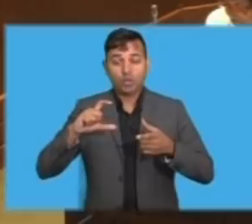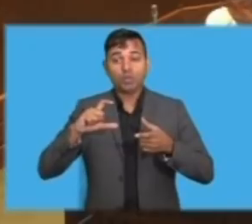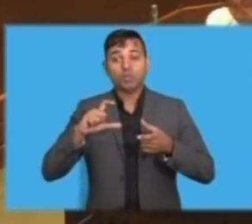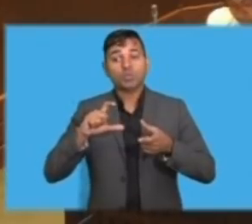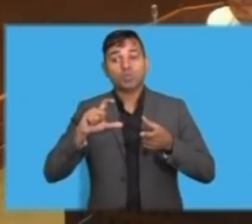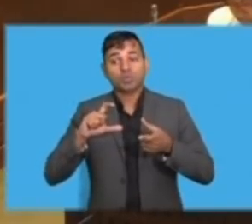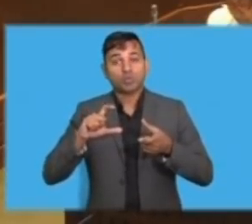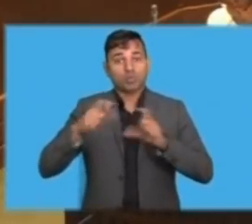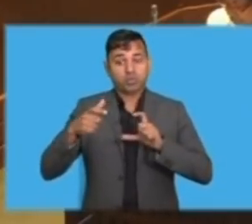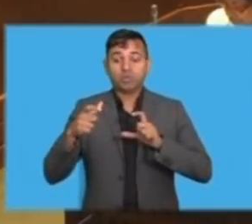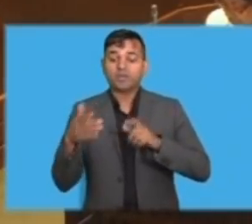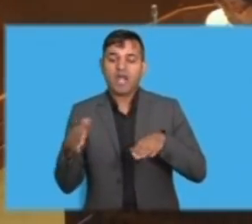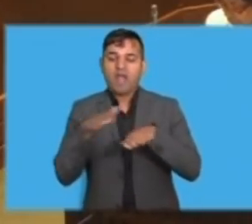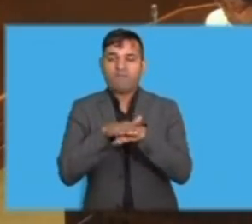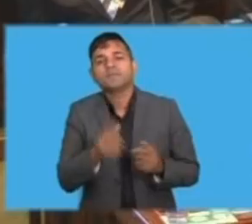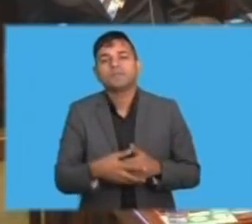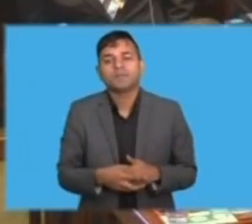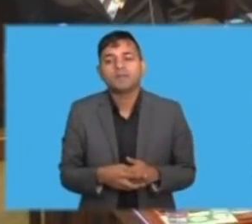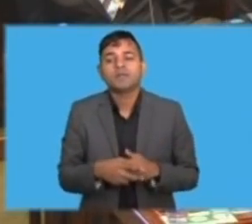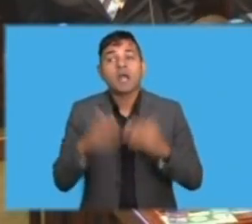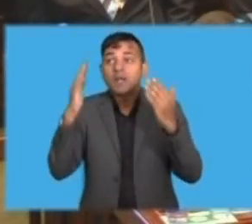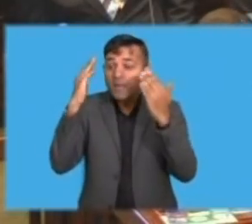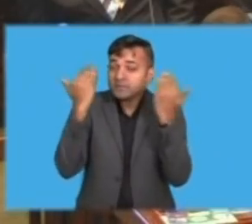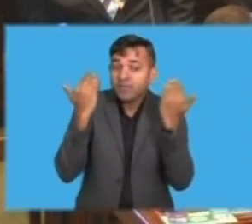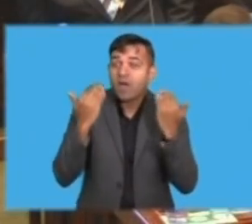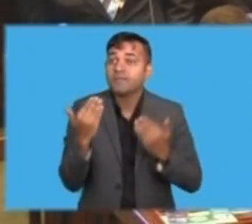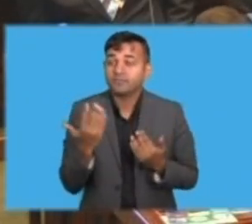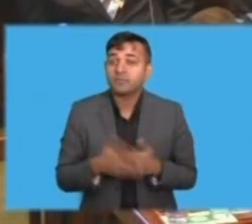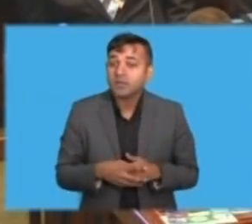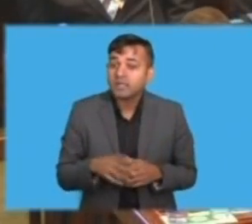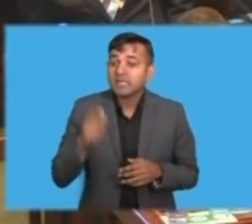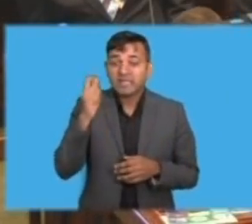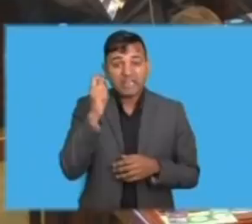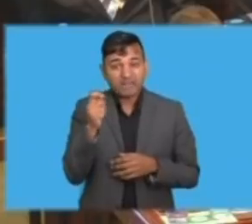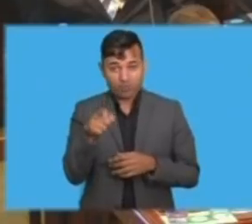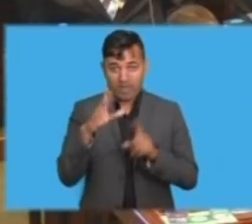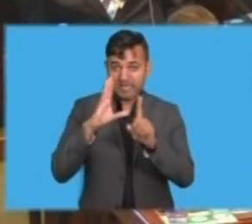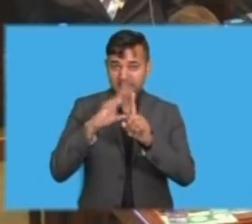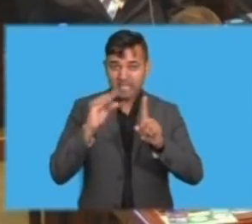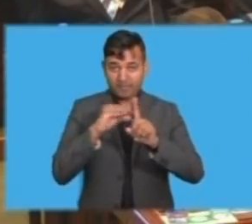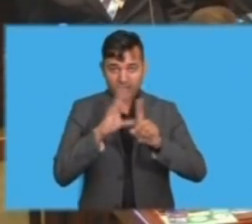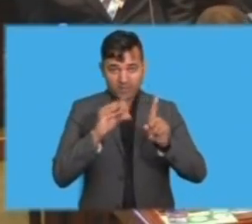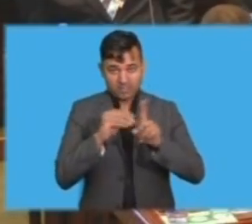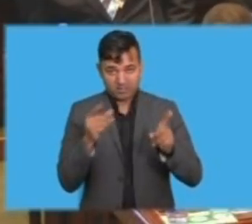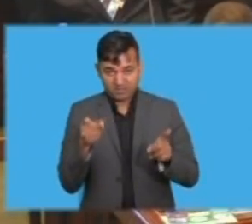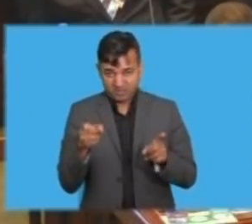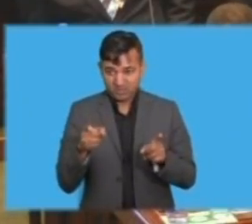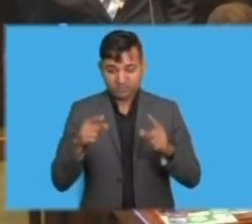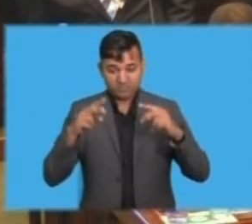any future coup. Madam Speaker, if there was, for example, an investigation into the